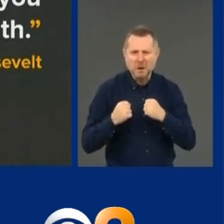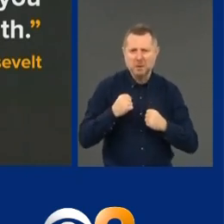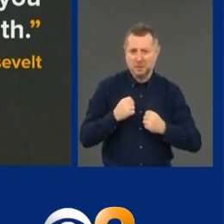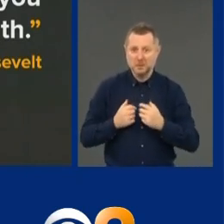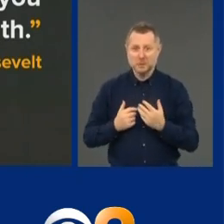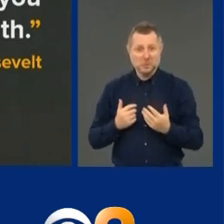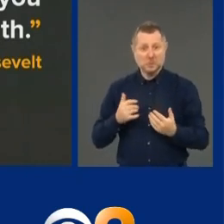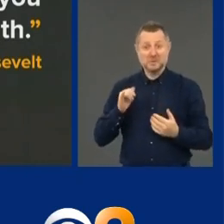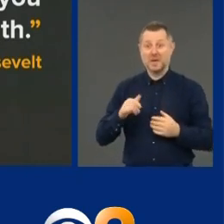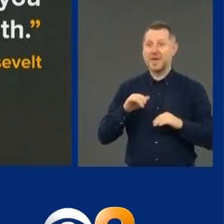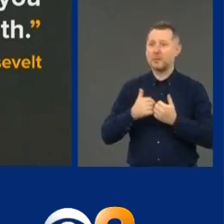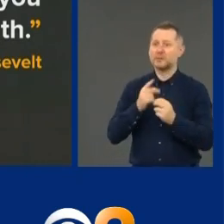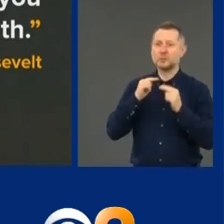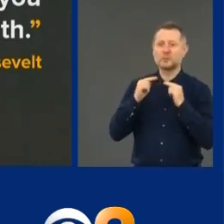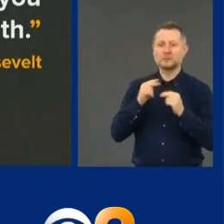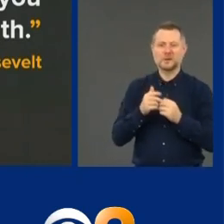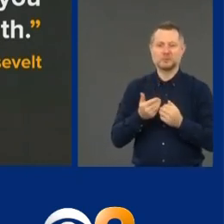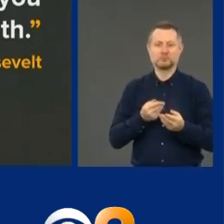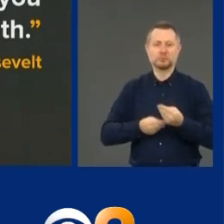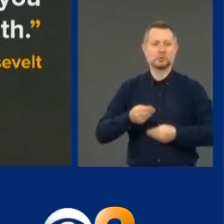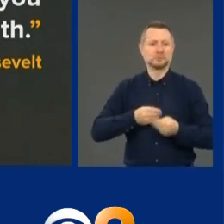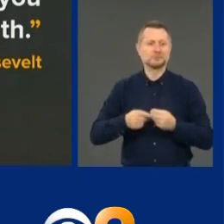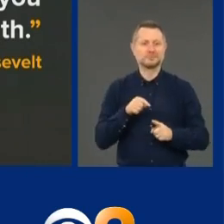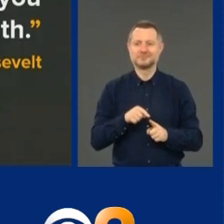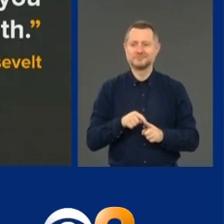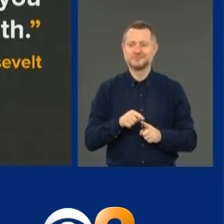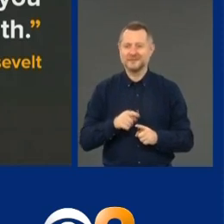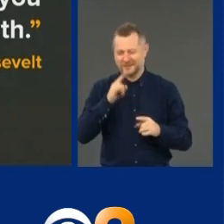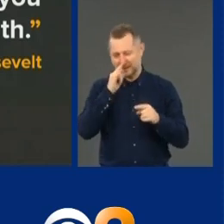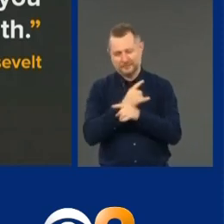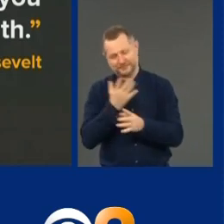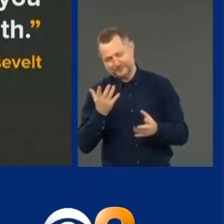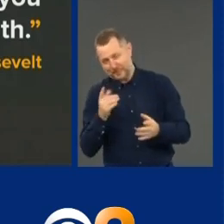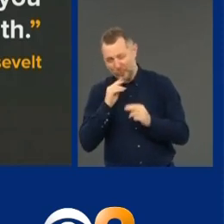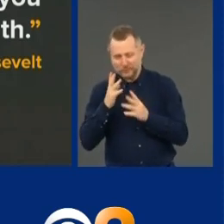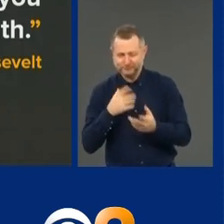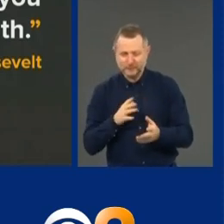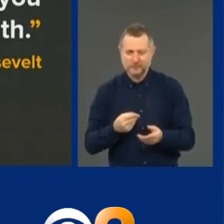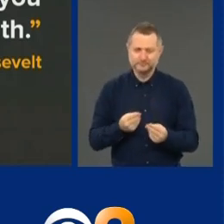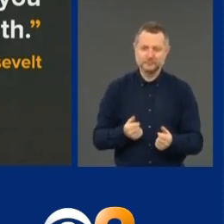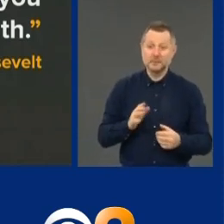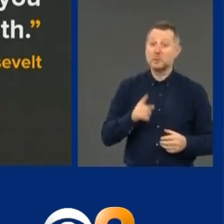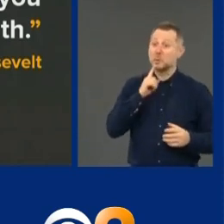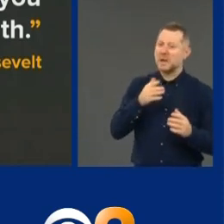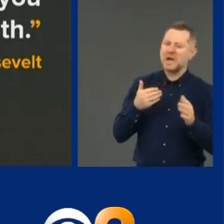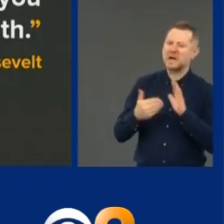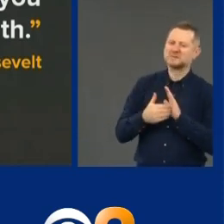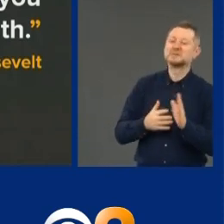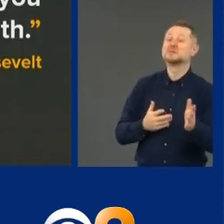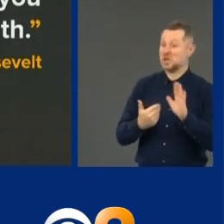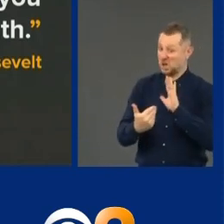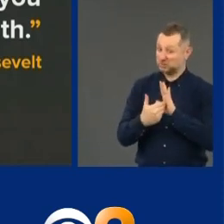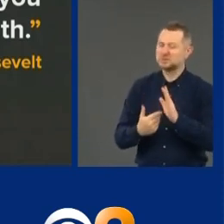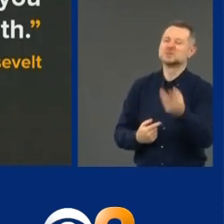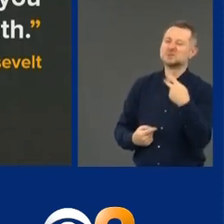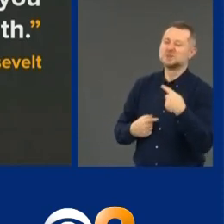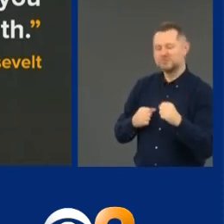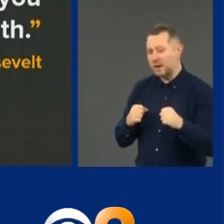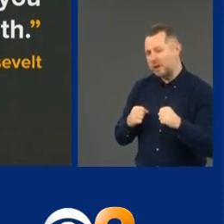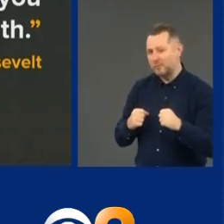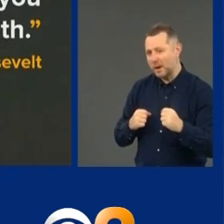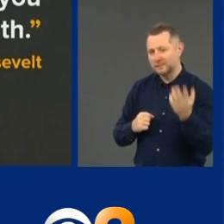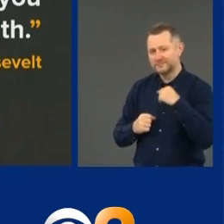budget done at the end of budget session. Any discordant voices, come to the mansion and we'll go to the boxing